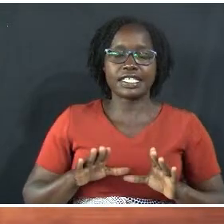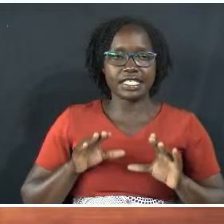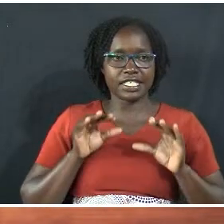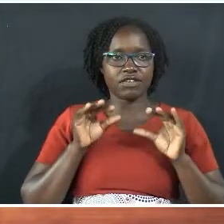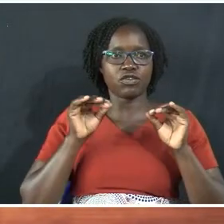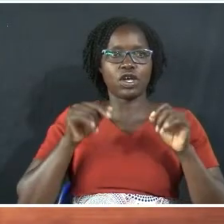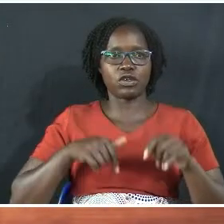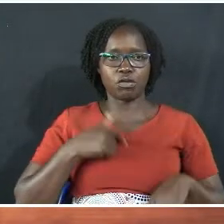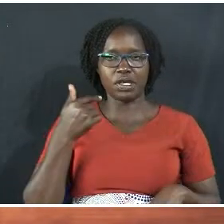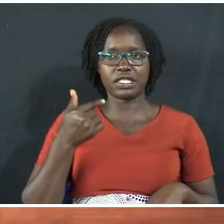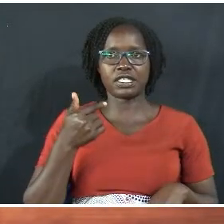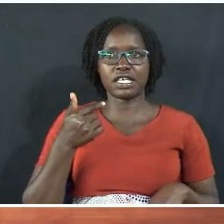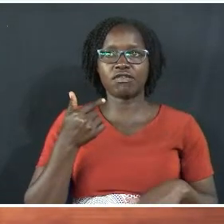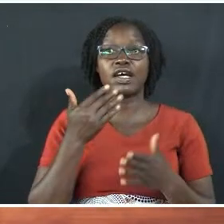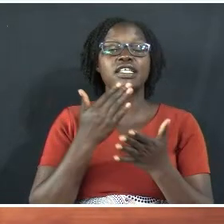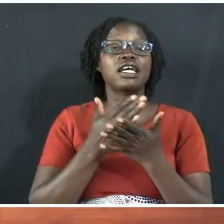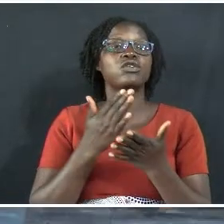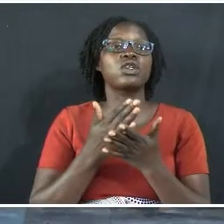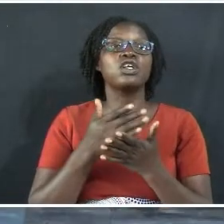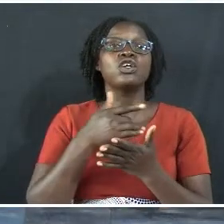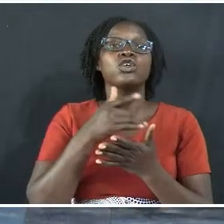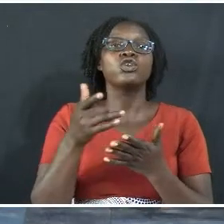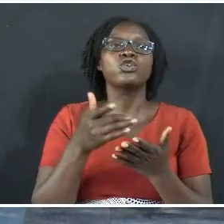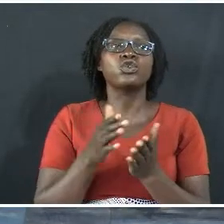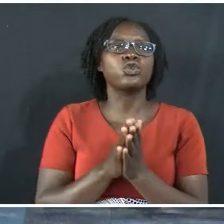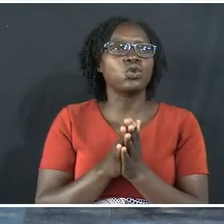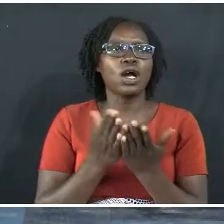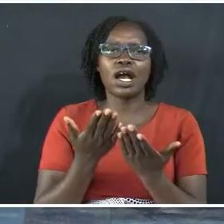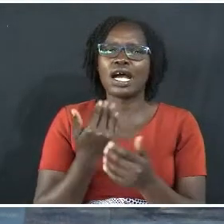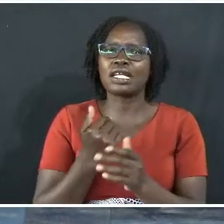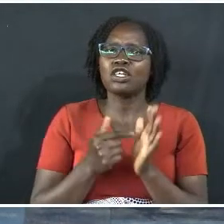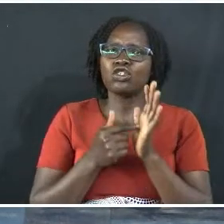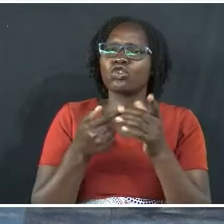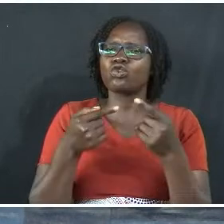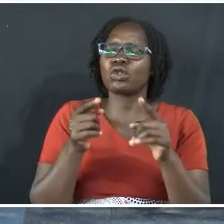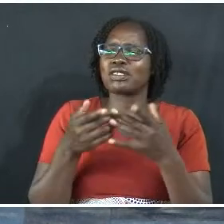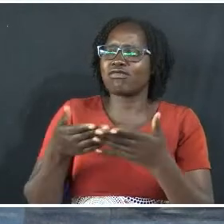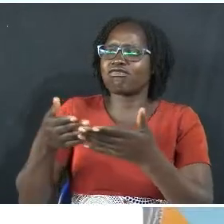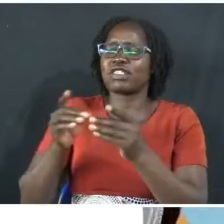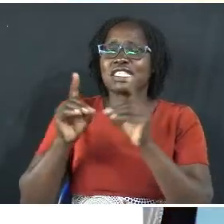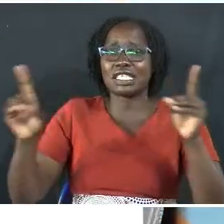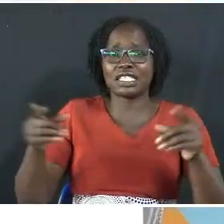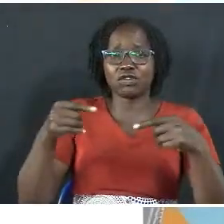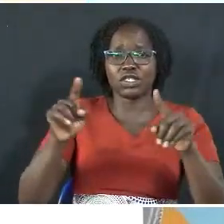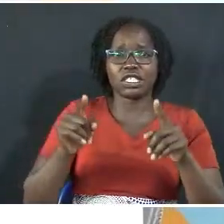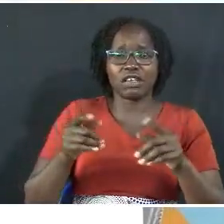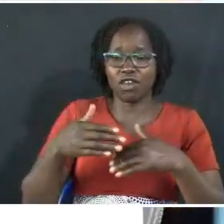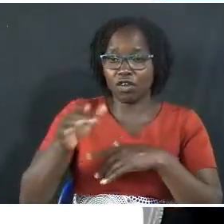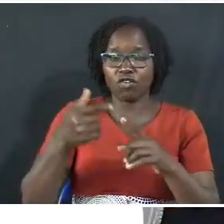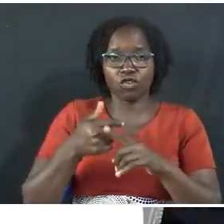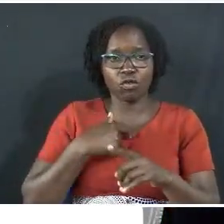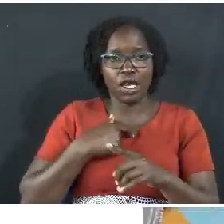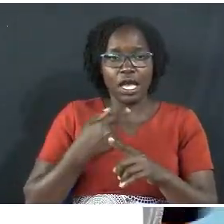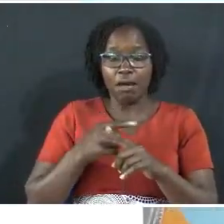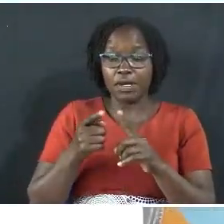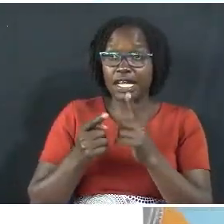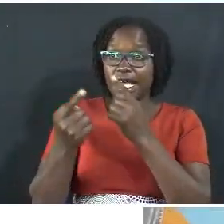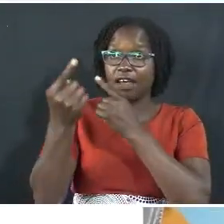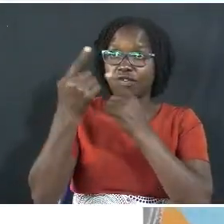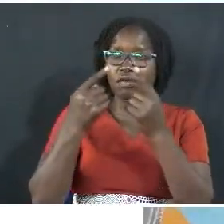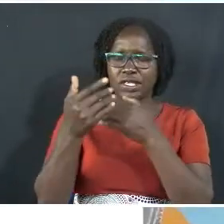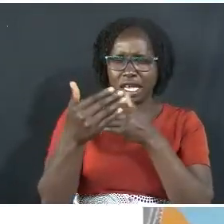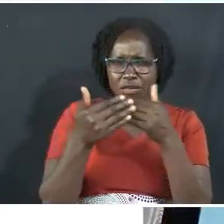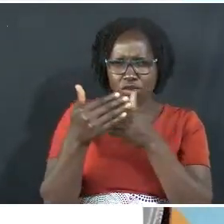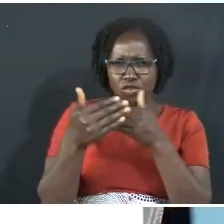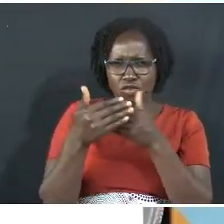unto myself. Actually, you are distancing yourself away from me. But I have come that I may draw